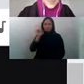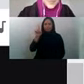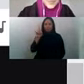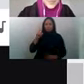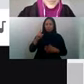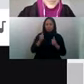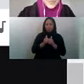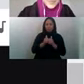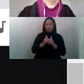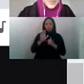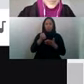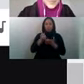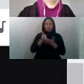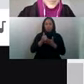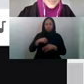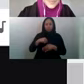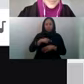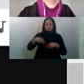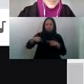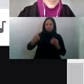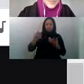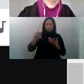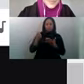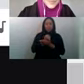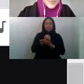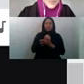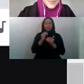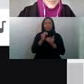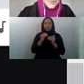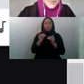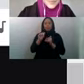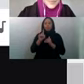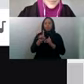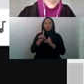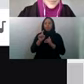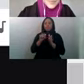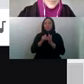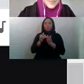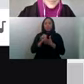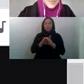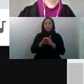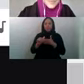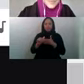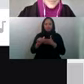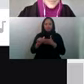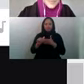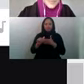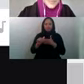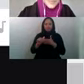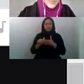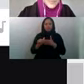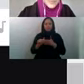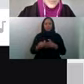you. From our humble beginnings in 2013, LaunchGood has been a place to support